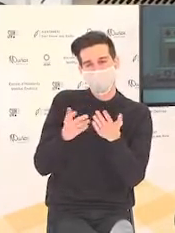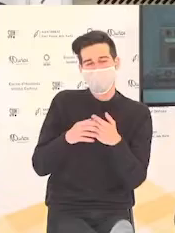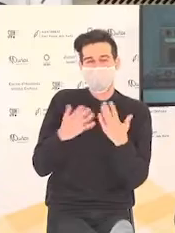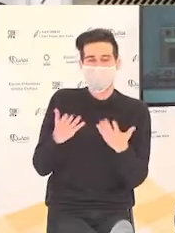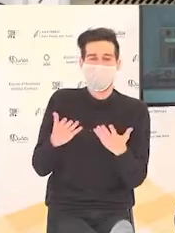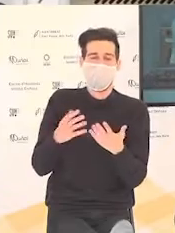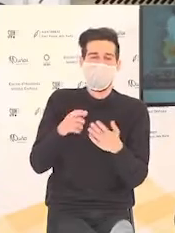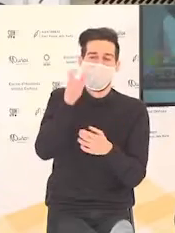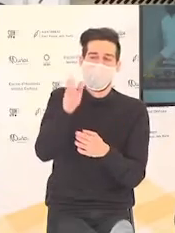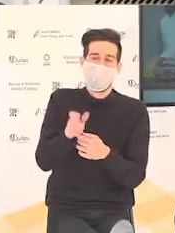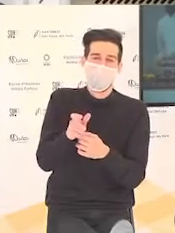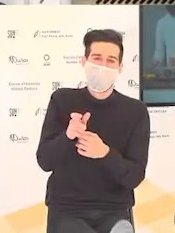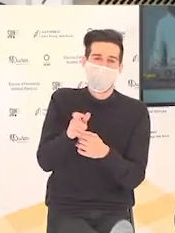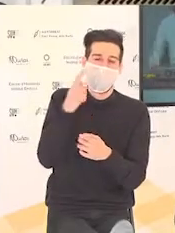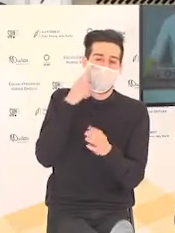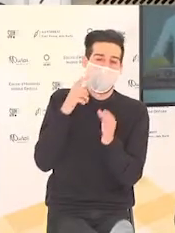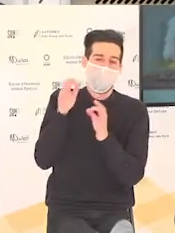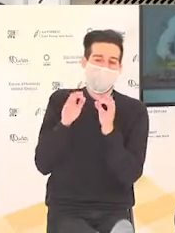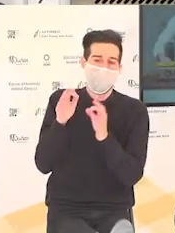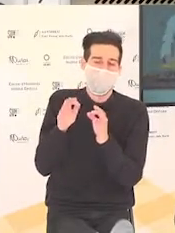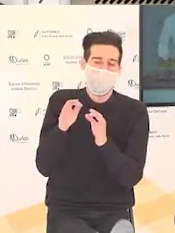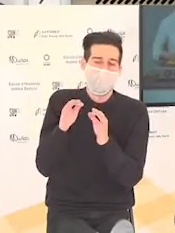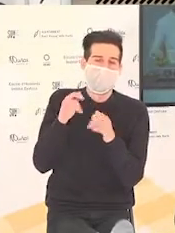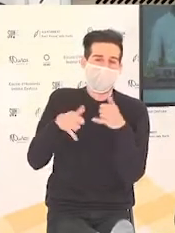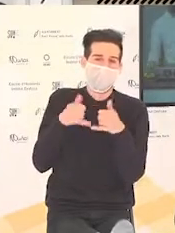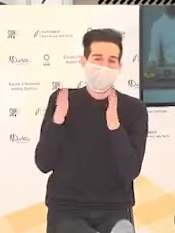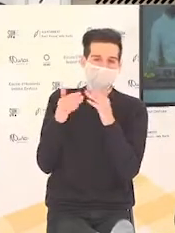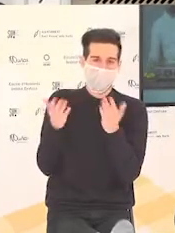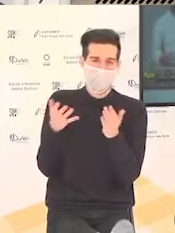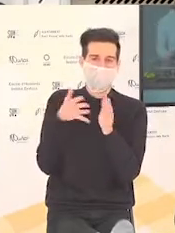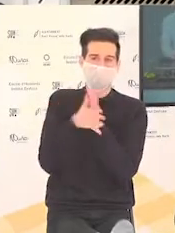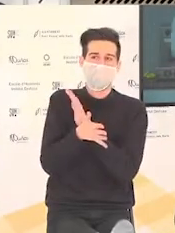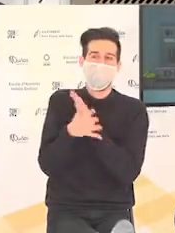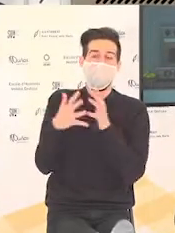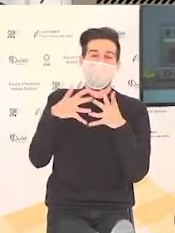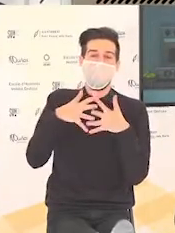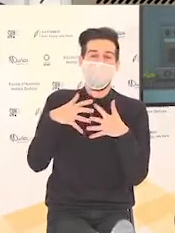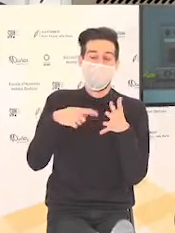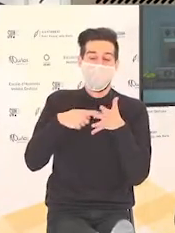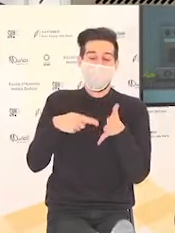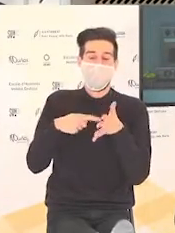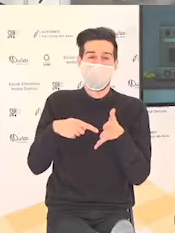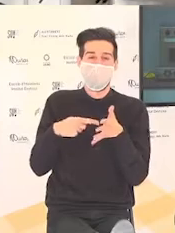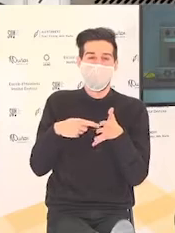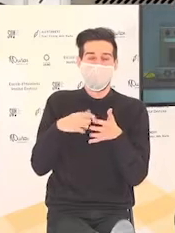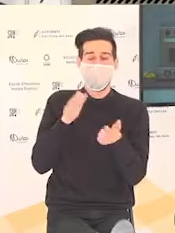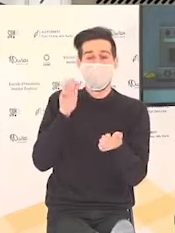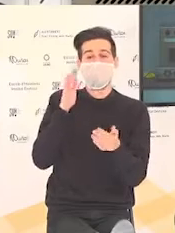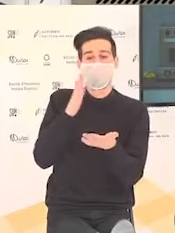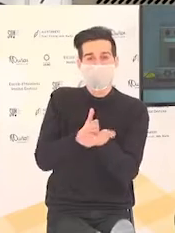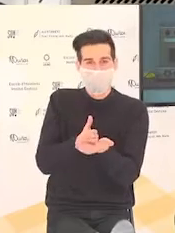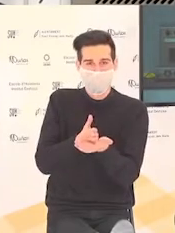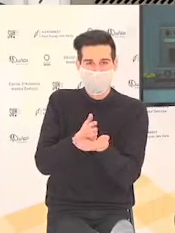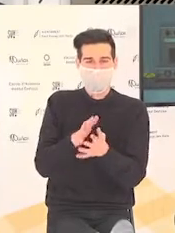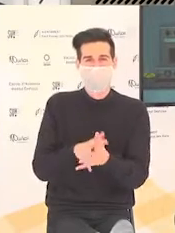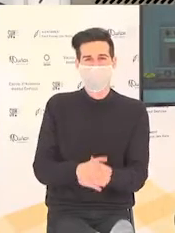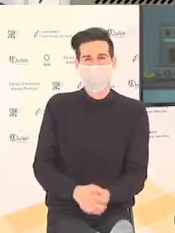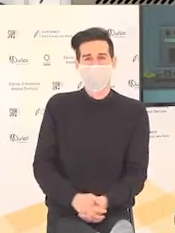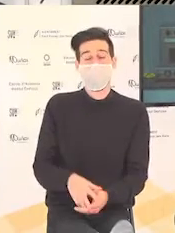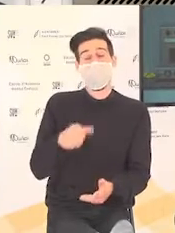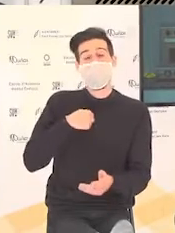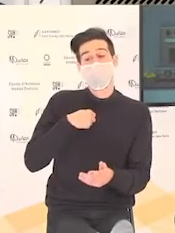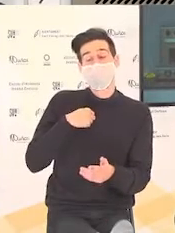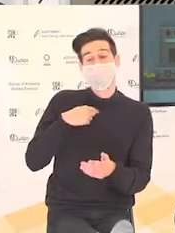Whilst this is happening, I'm going to take out my meringues that I've already made. Mientras esto se va batiendo, voy a sacar los merengues